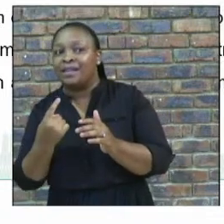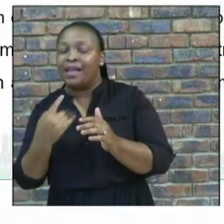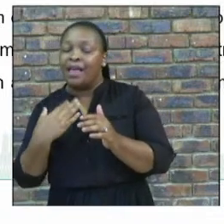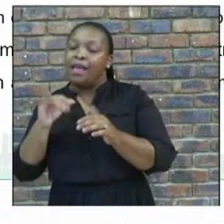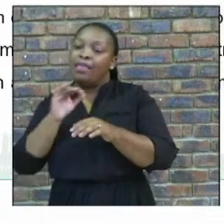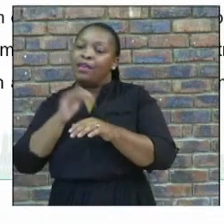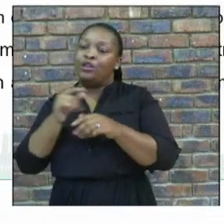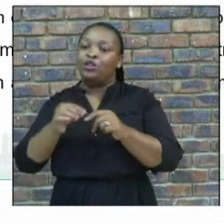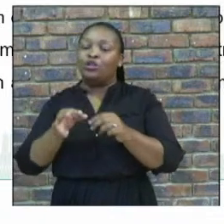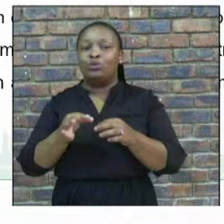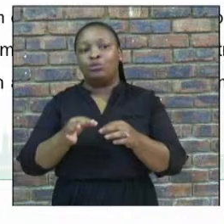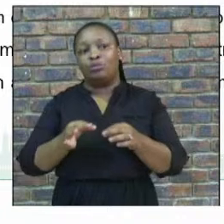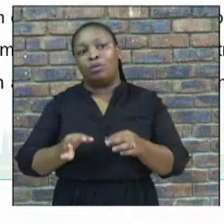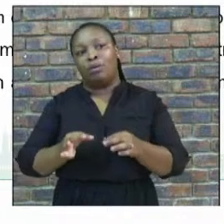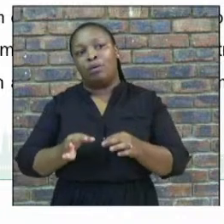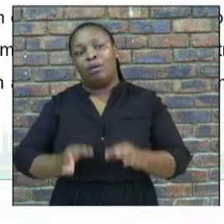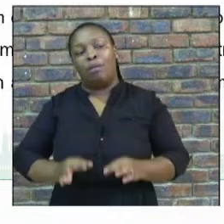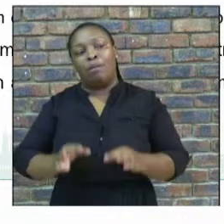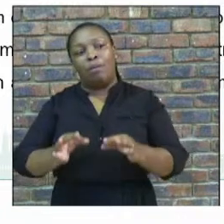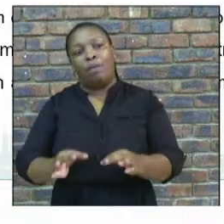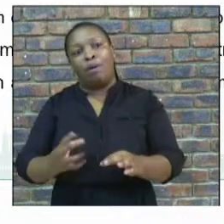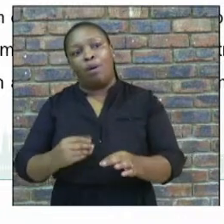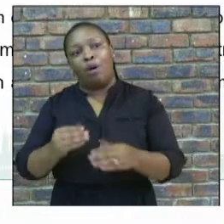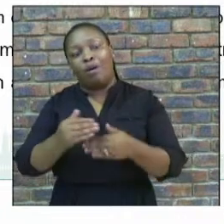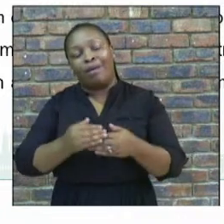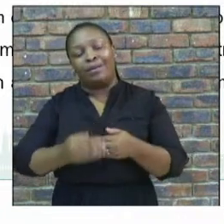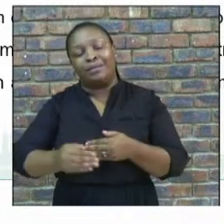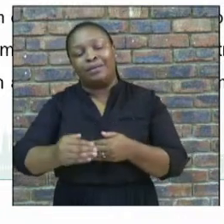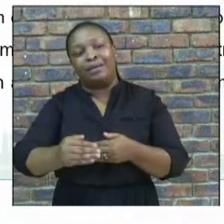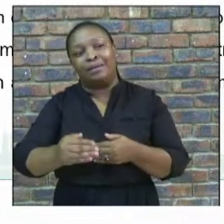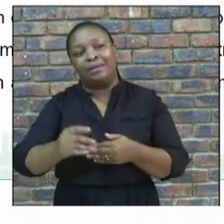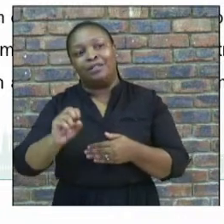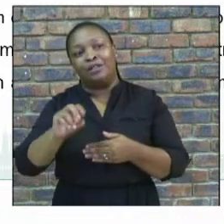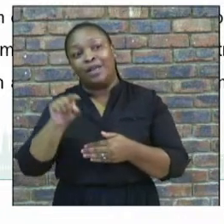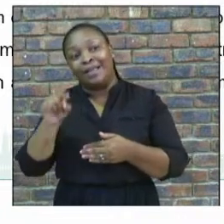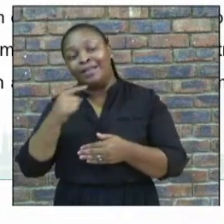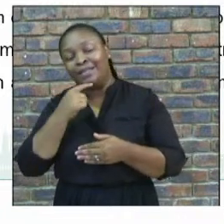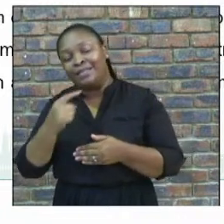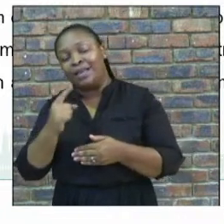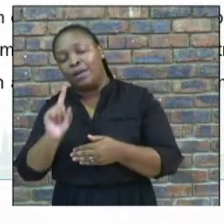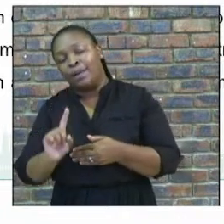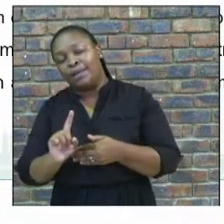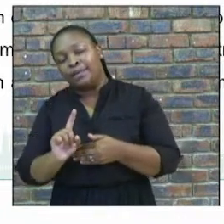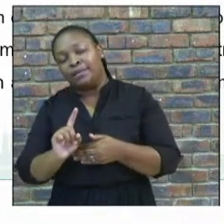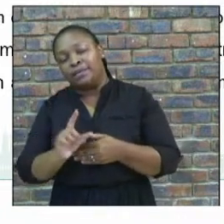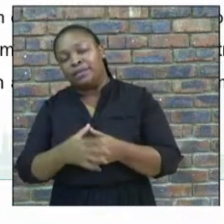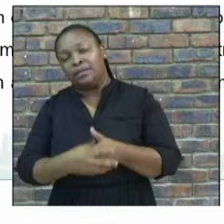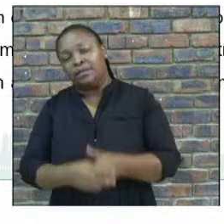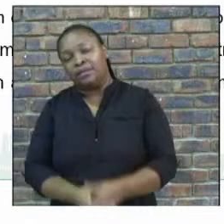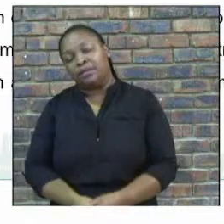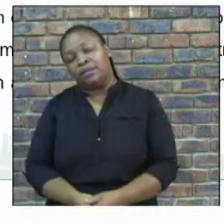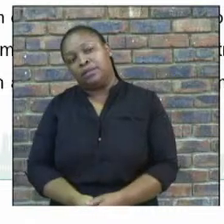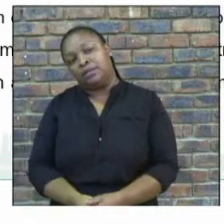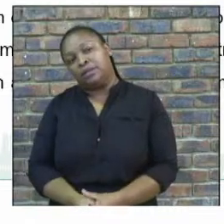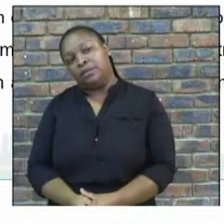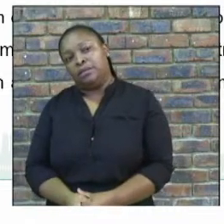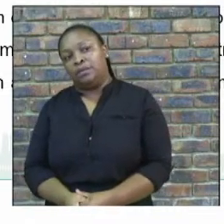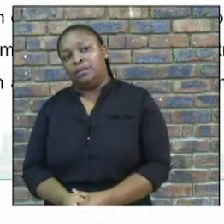extend into the block of another person, then what we are saying here, we are saying that